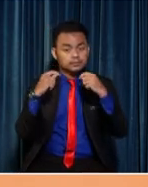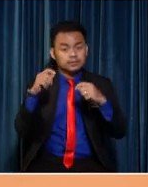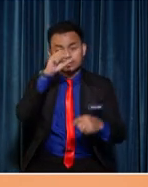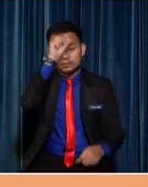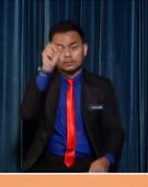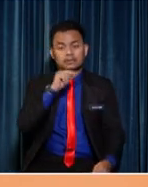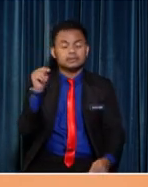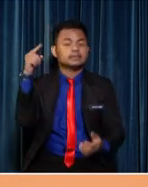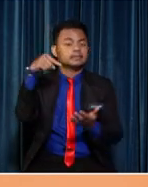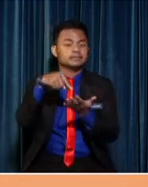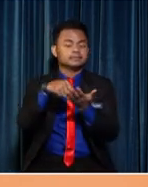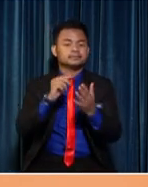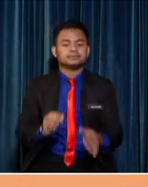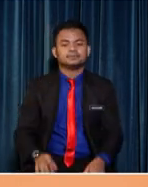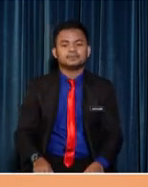question.